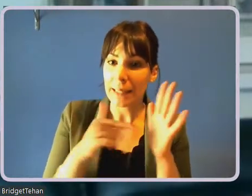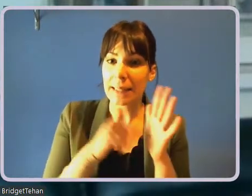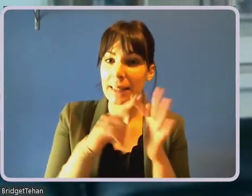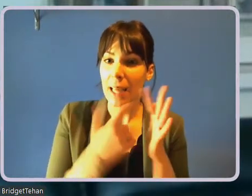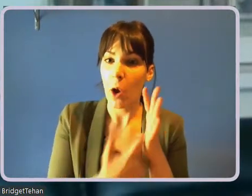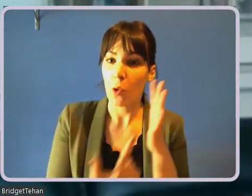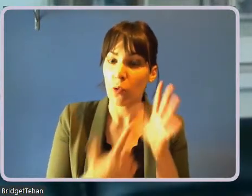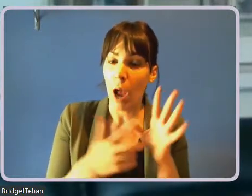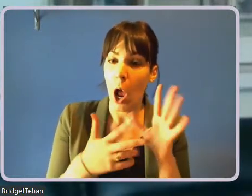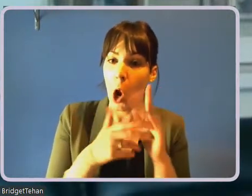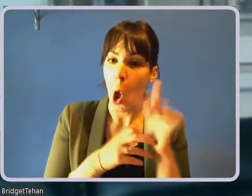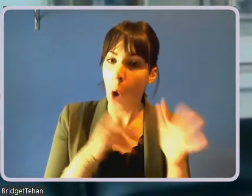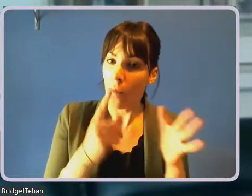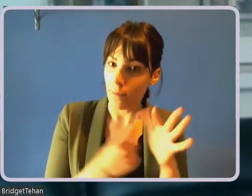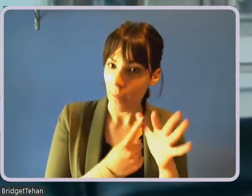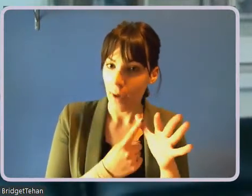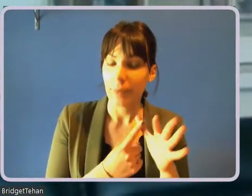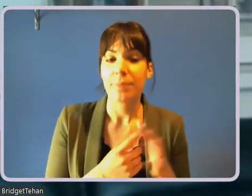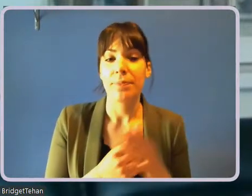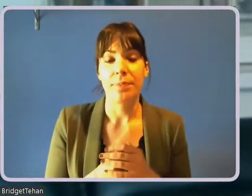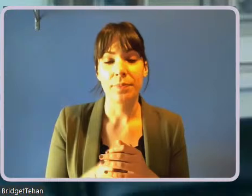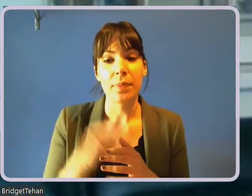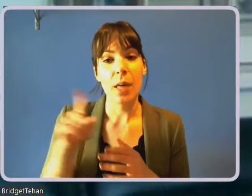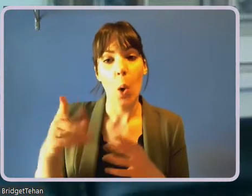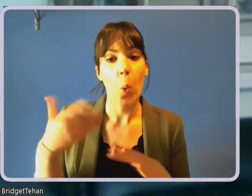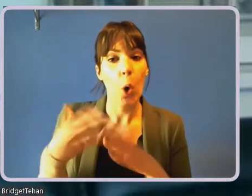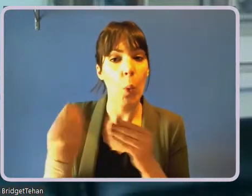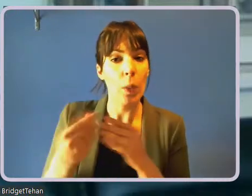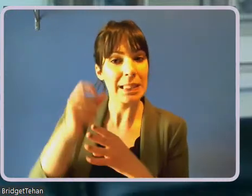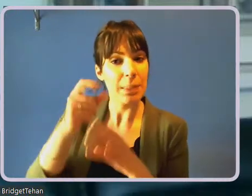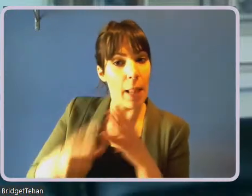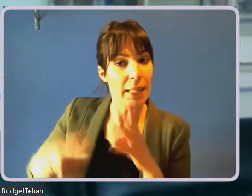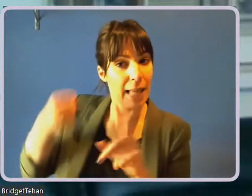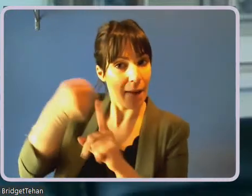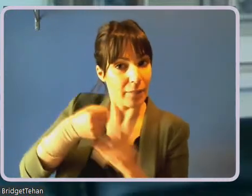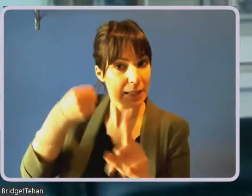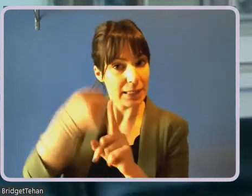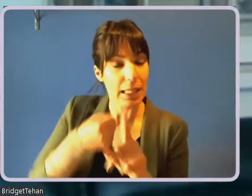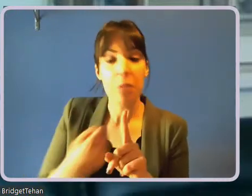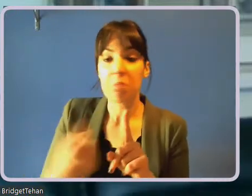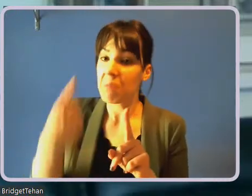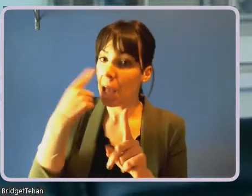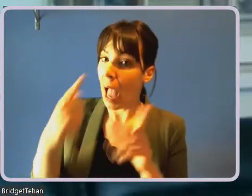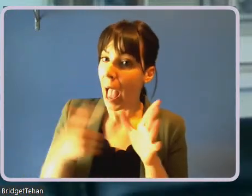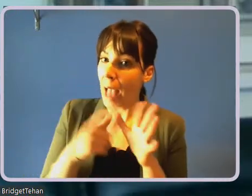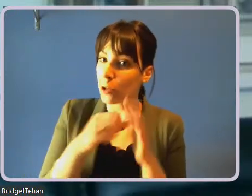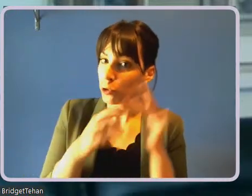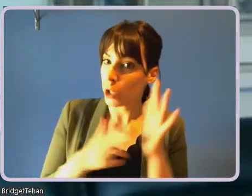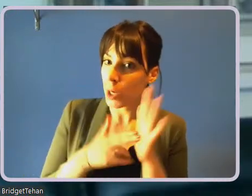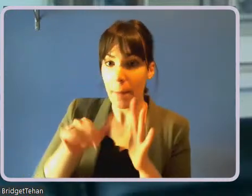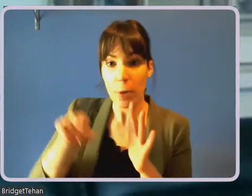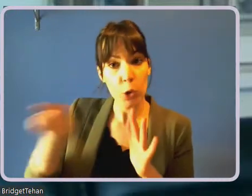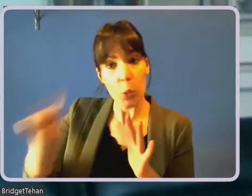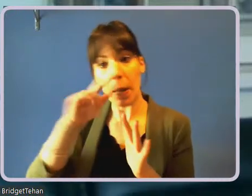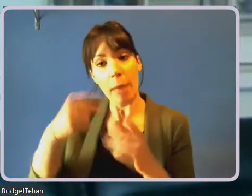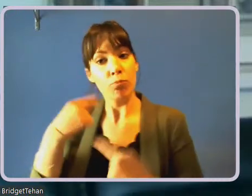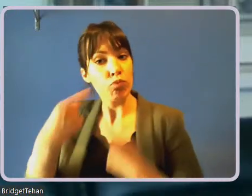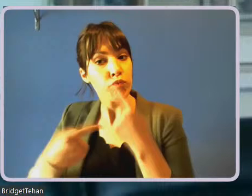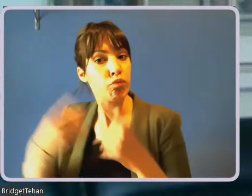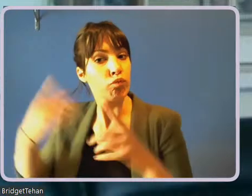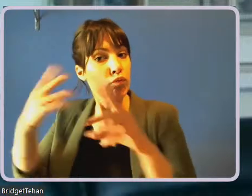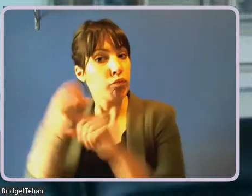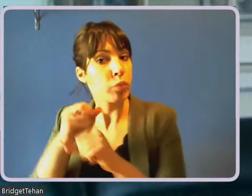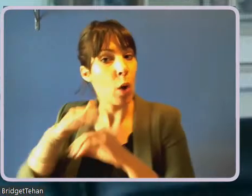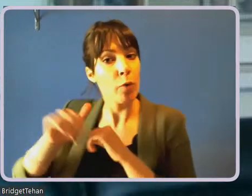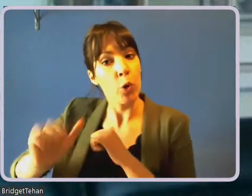Gippsland Disability Advocacy. Adrian, if you would like to tell us a bit about your experiences and your organisation's